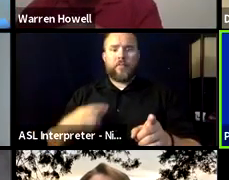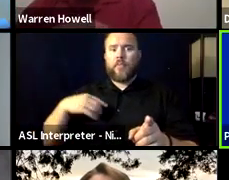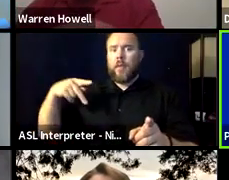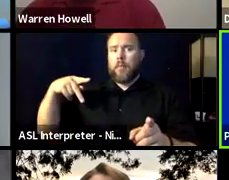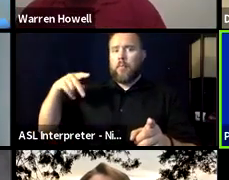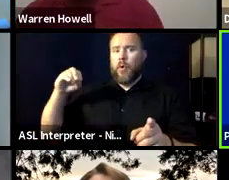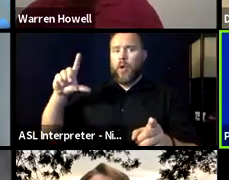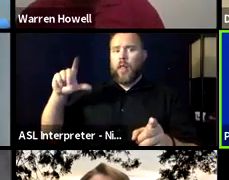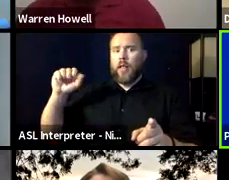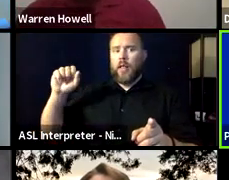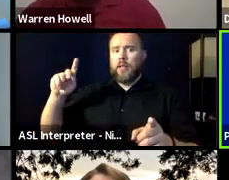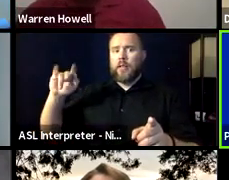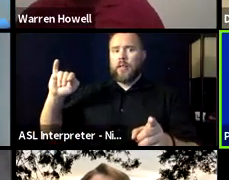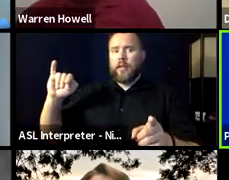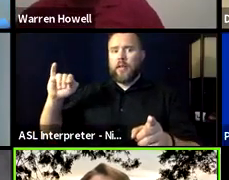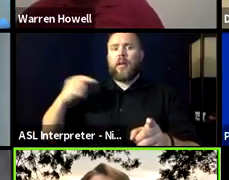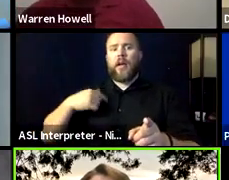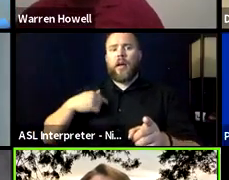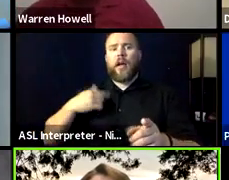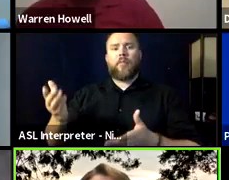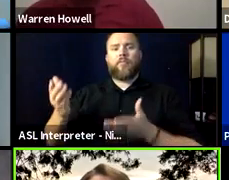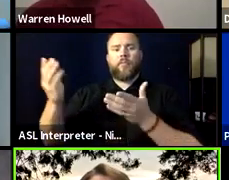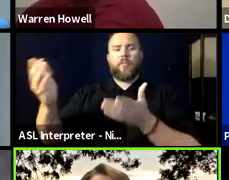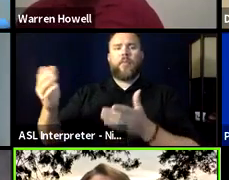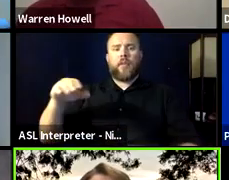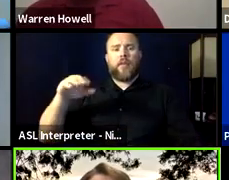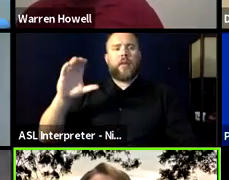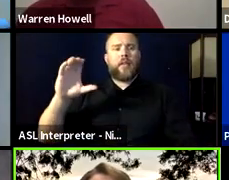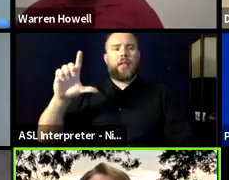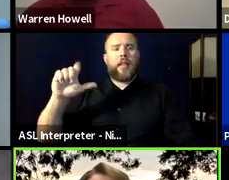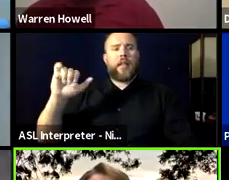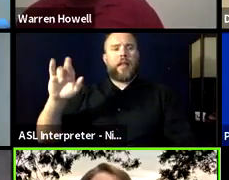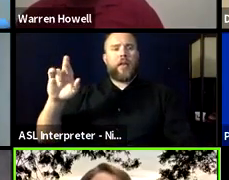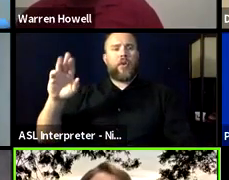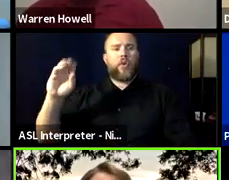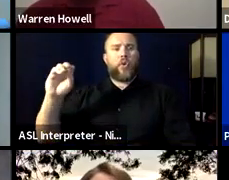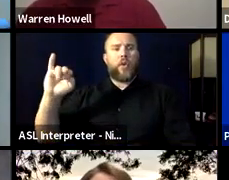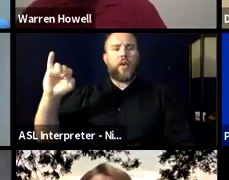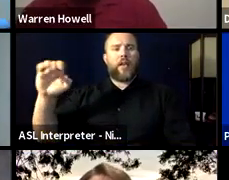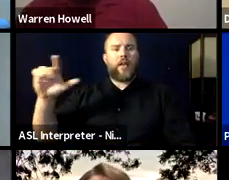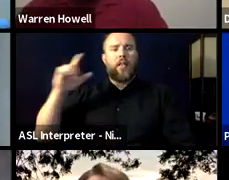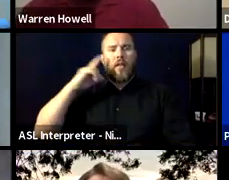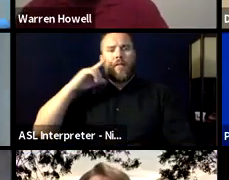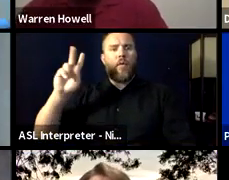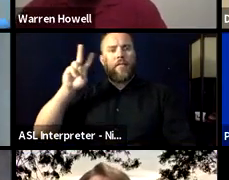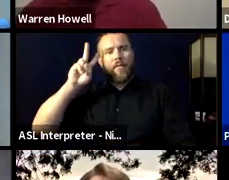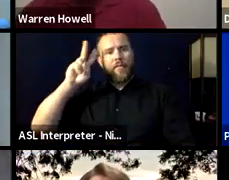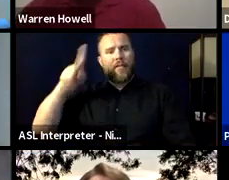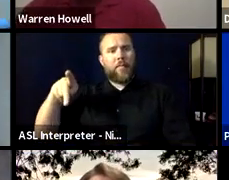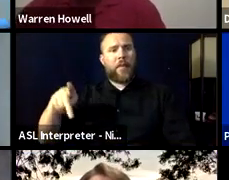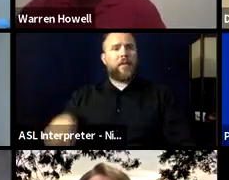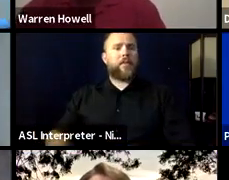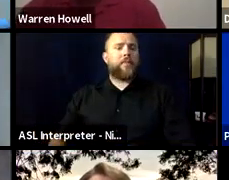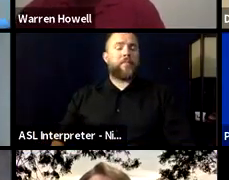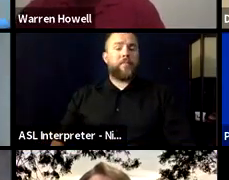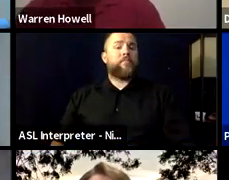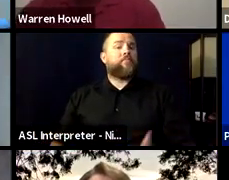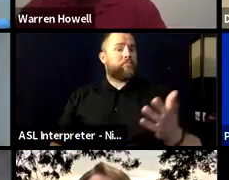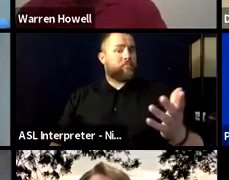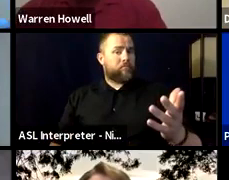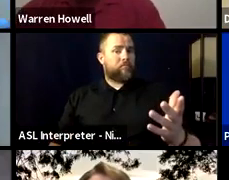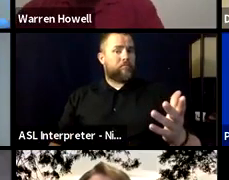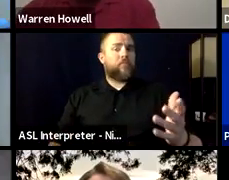O'Neill for vice president. Monica Moriak, I second that. I'm sorry. Okay, thank you. It has been moved